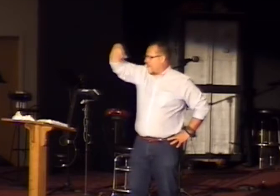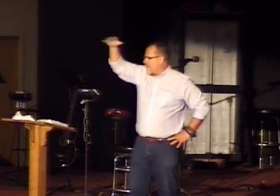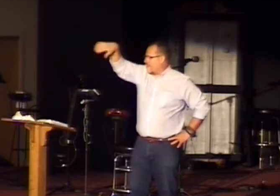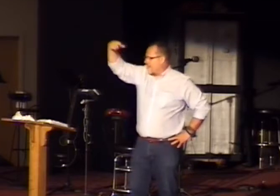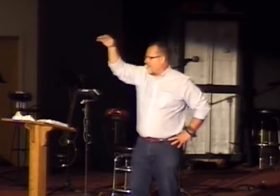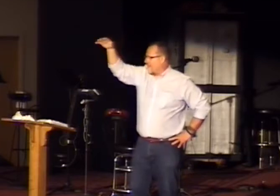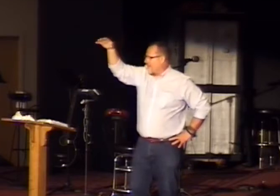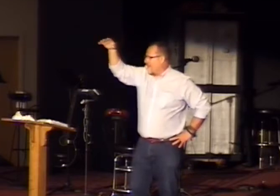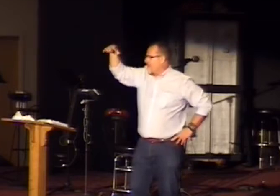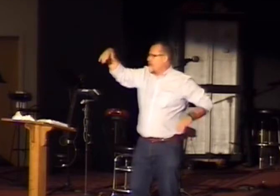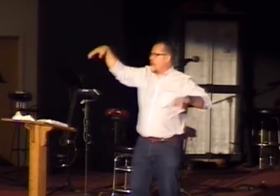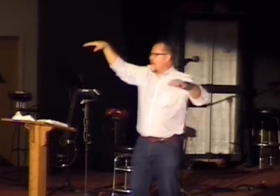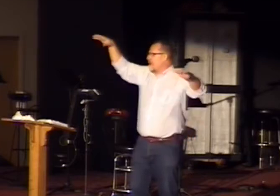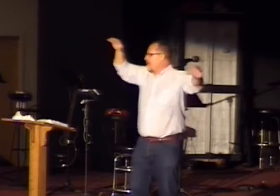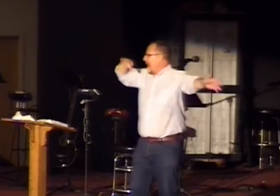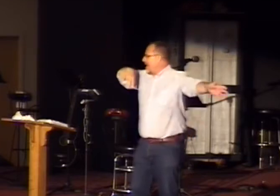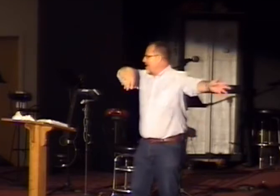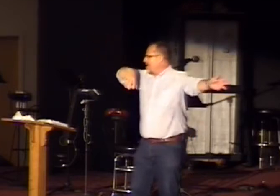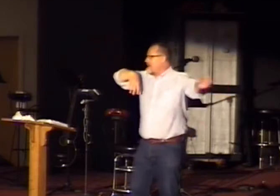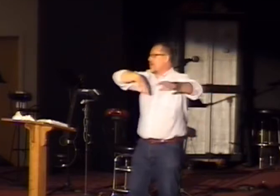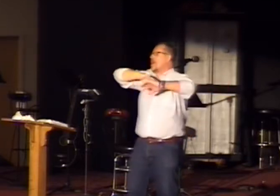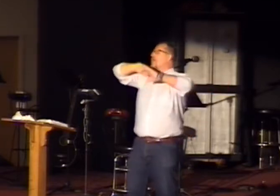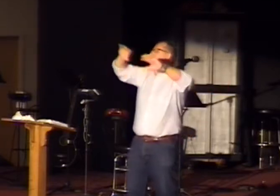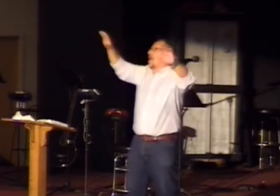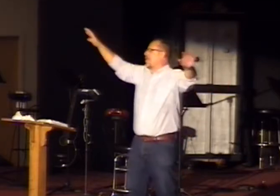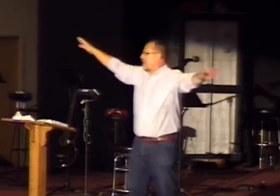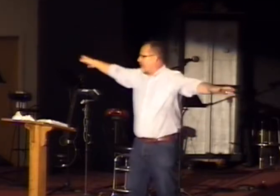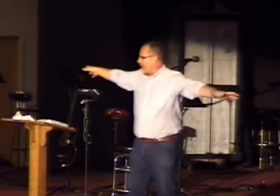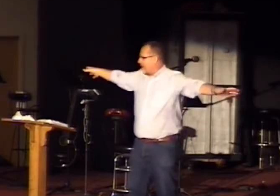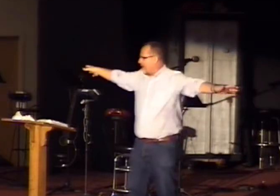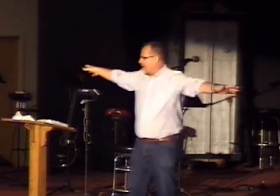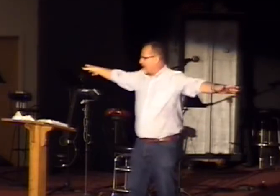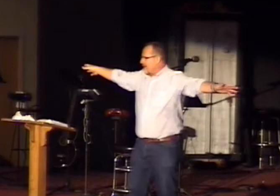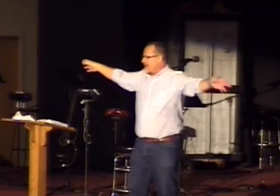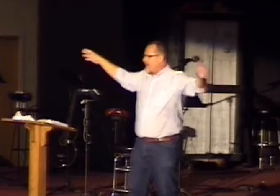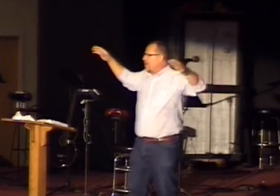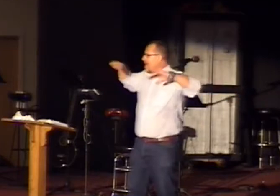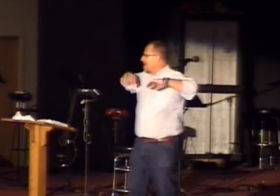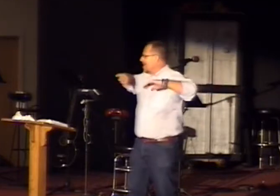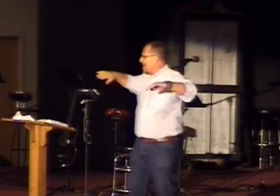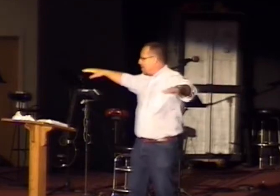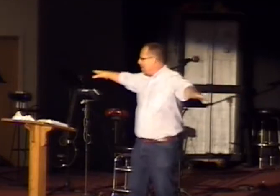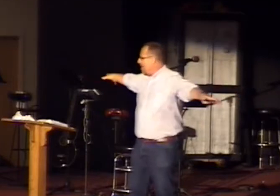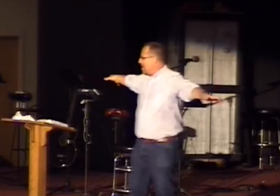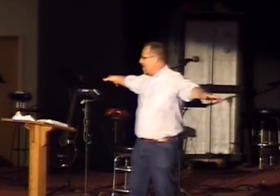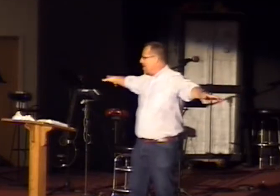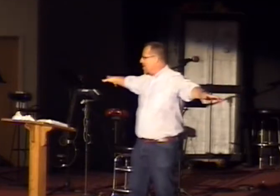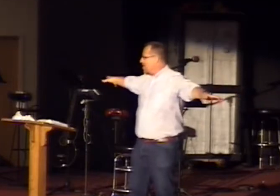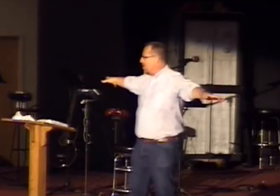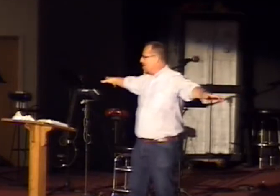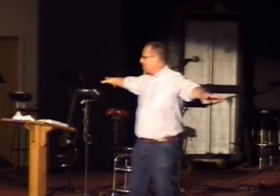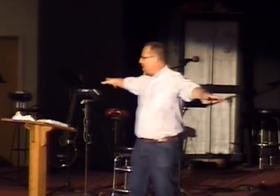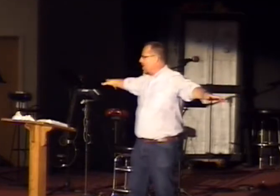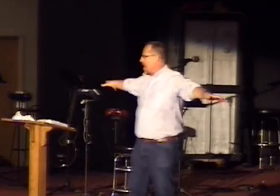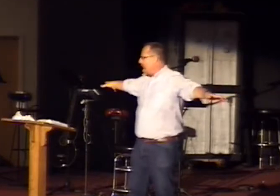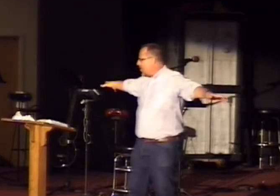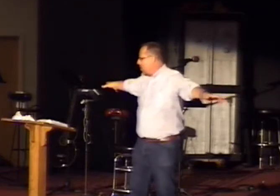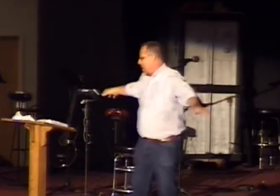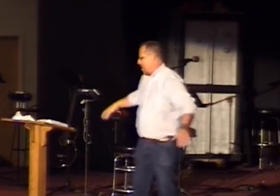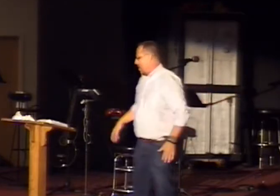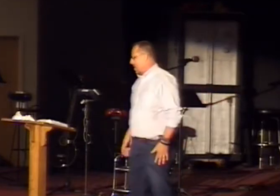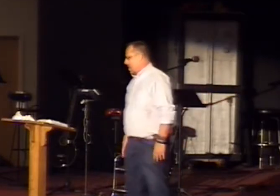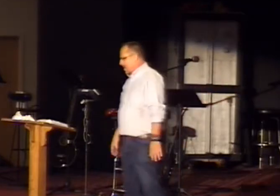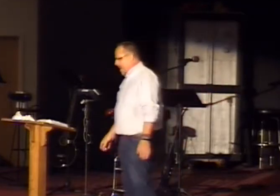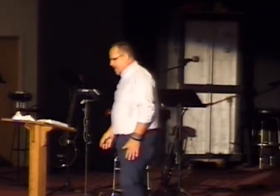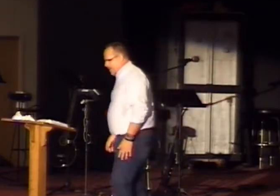the rat race around there. But when you come back here, there's people everywhere. Does anybody sleep around here? There's so much traffic